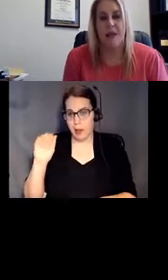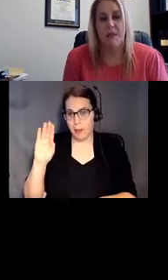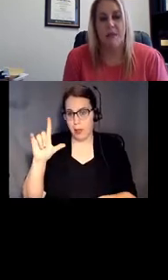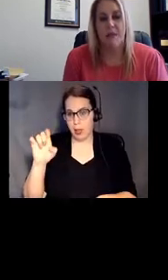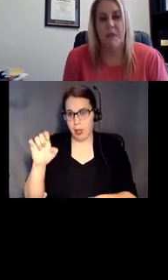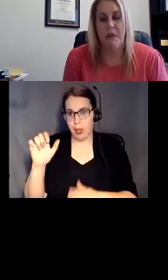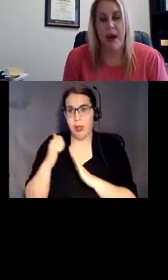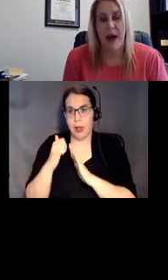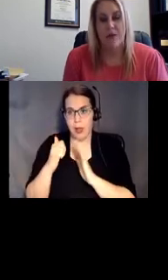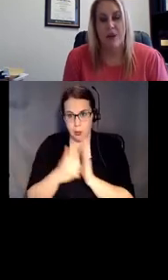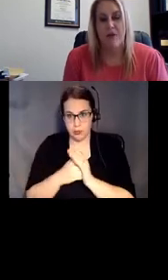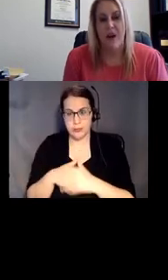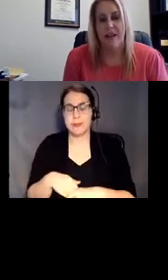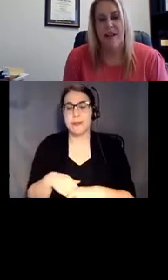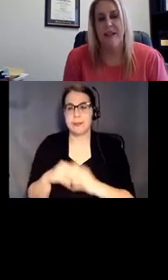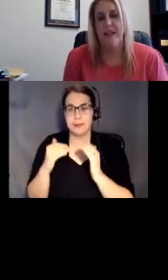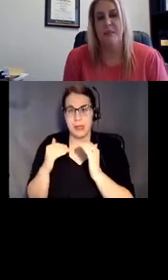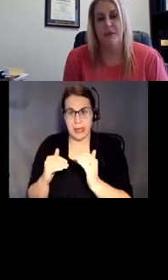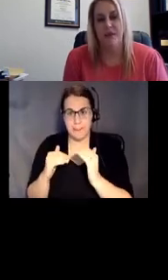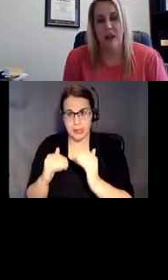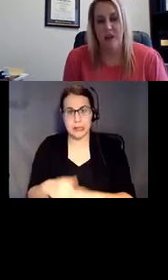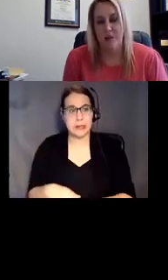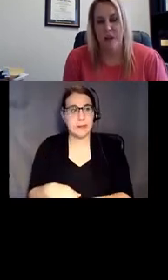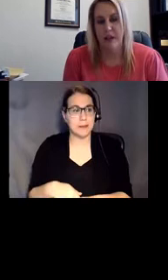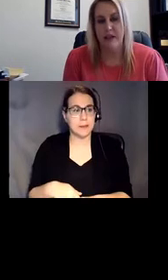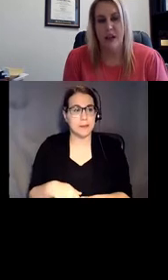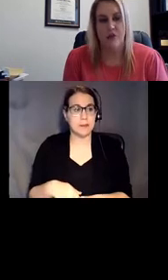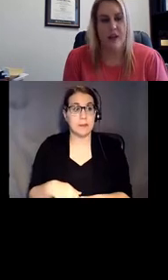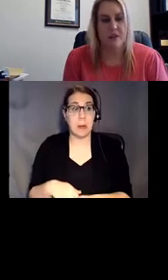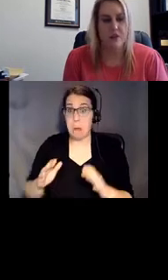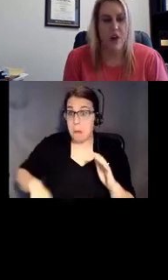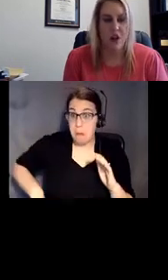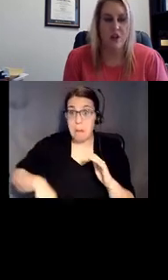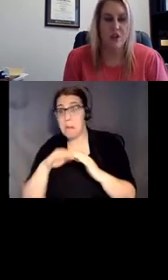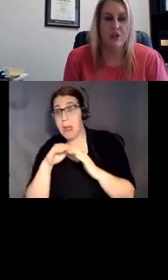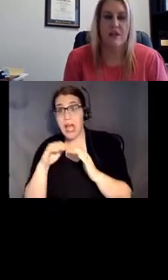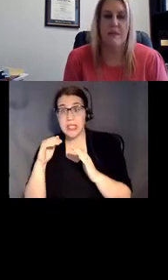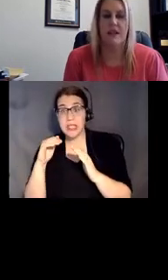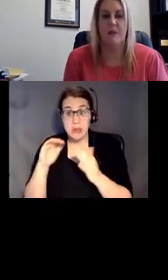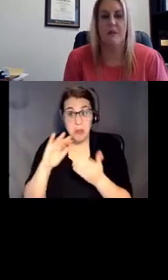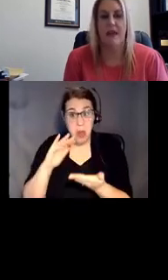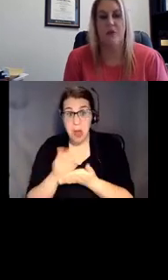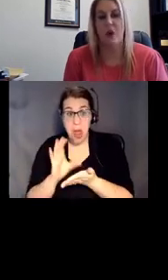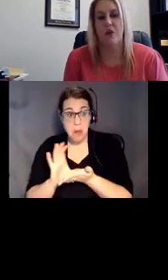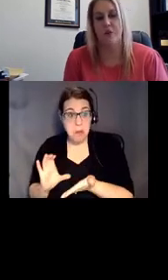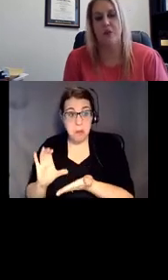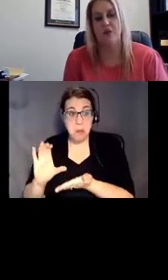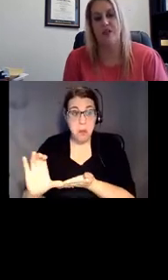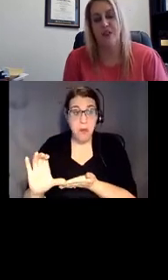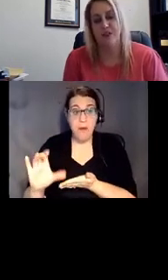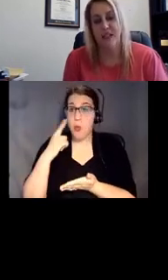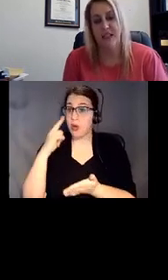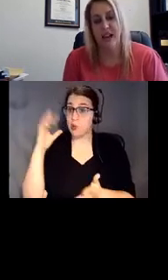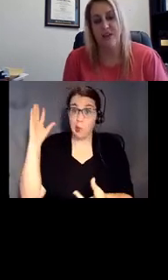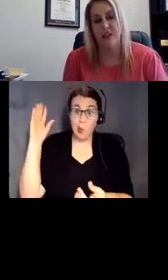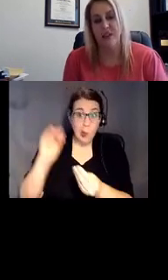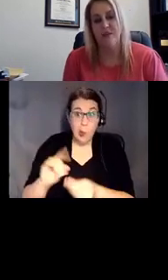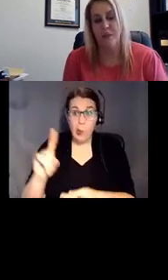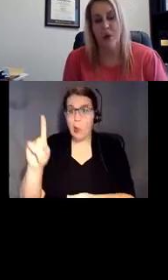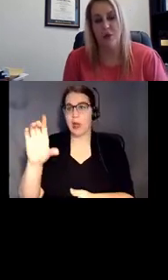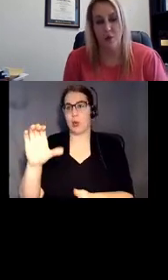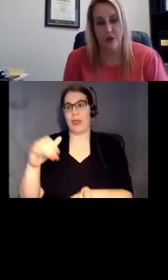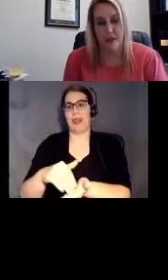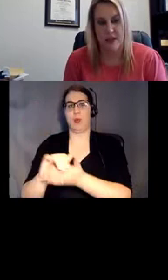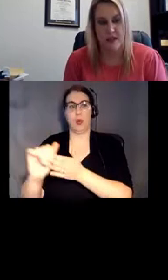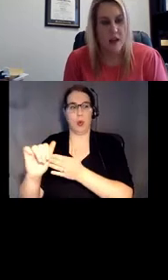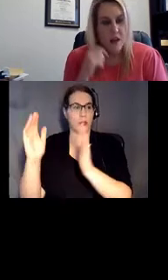The maximum amount affecting benefit eligibility is $100,000. The maximum annual contribution is $15,000